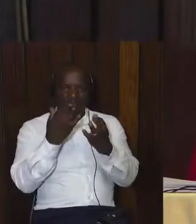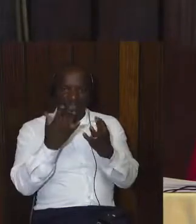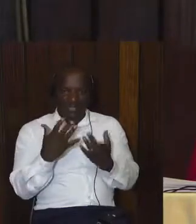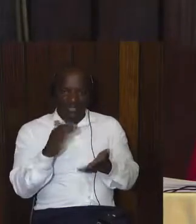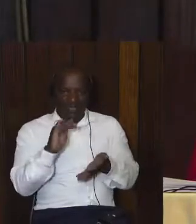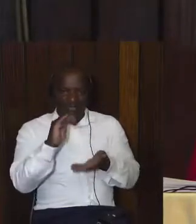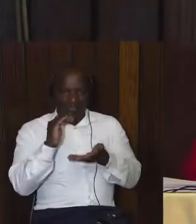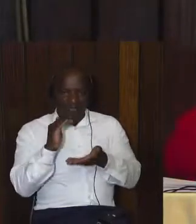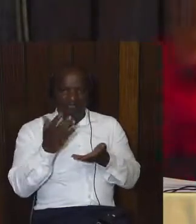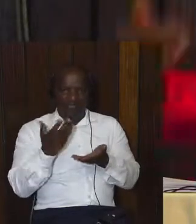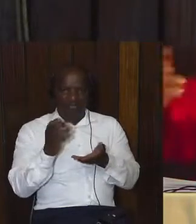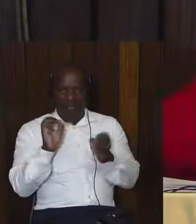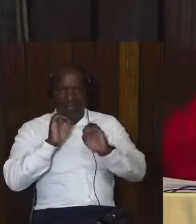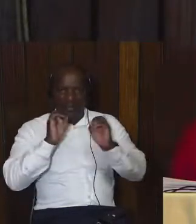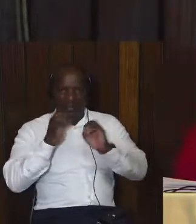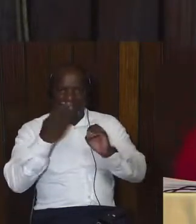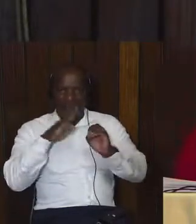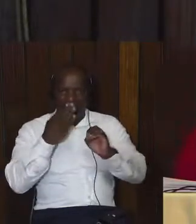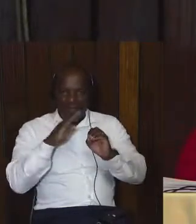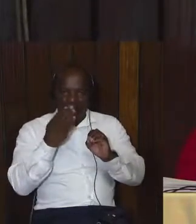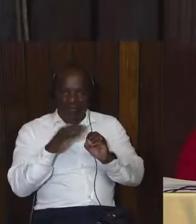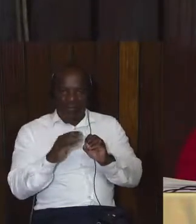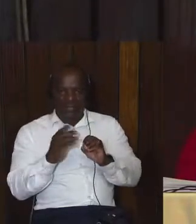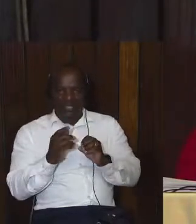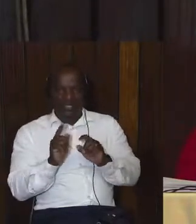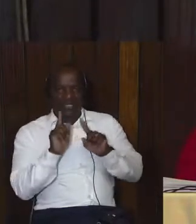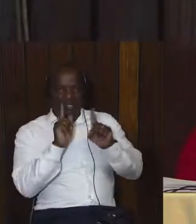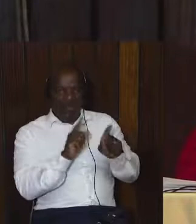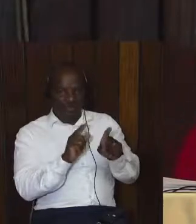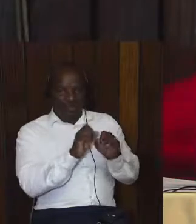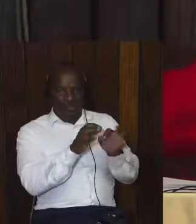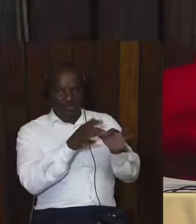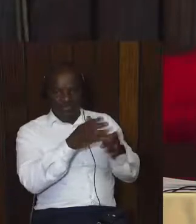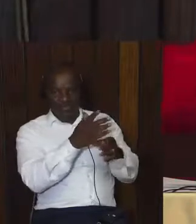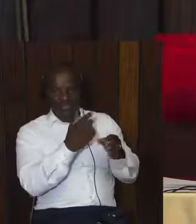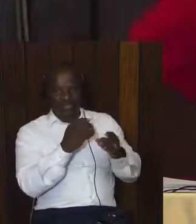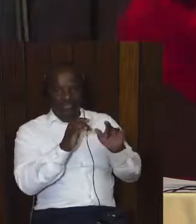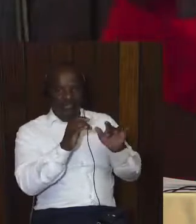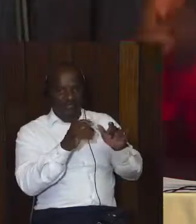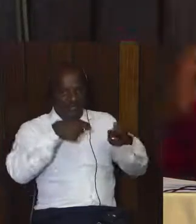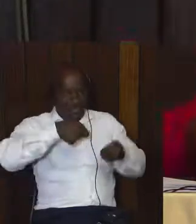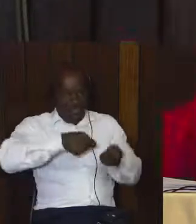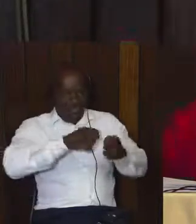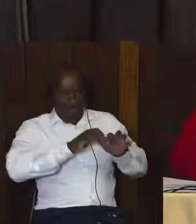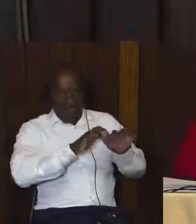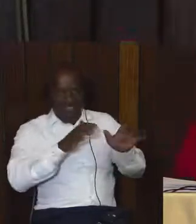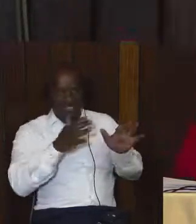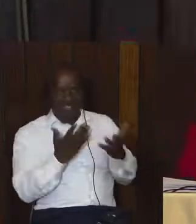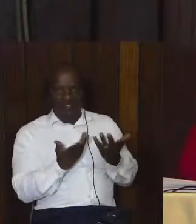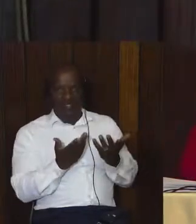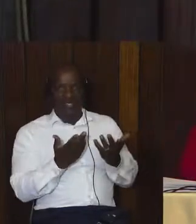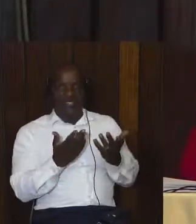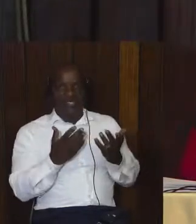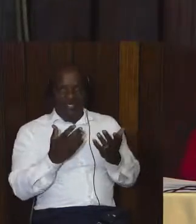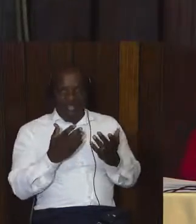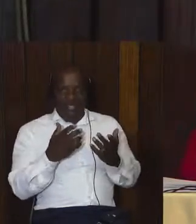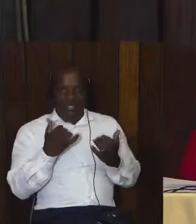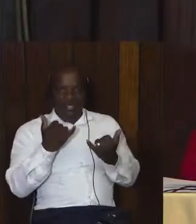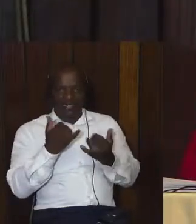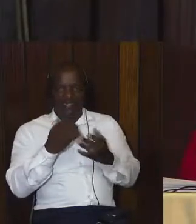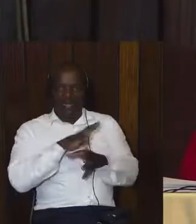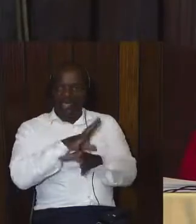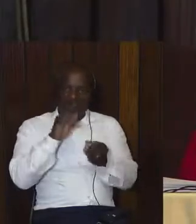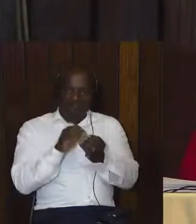other departments are saying to us, we have approached Treasury. And when they approach Treasury, they talk about the overall challenges of housing in